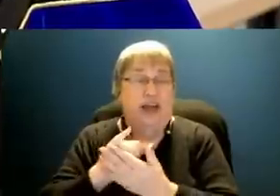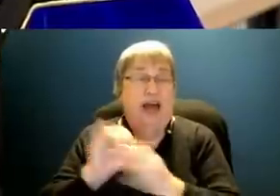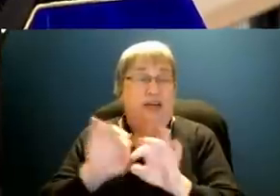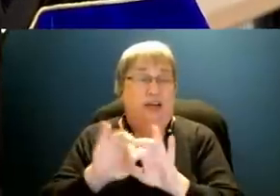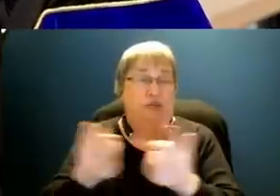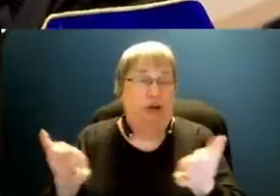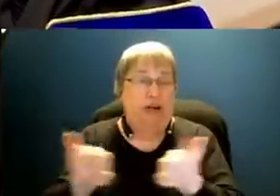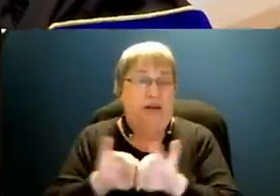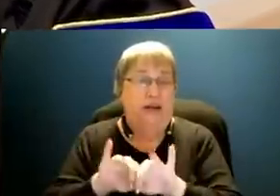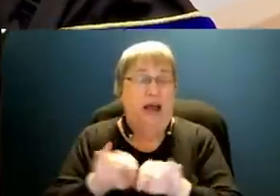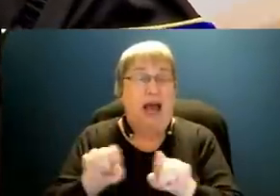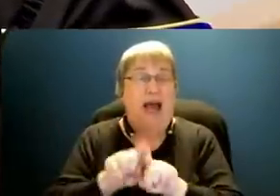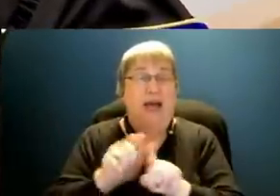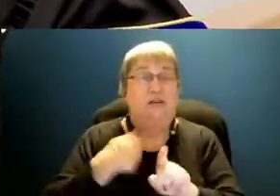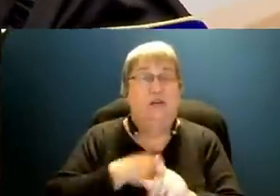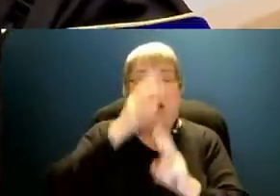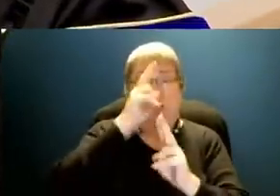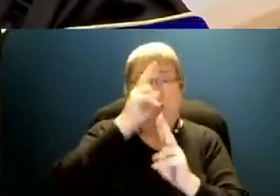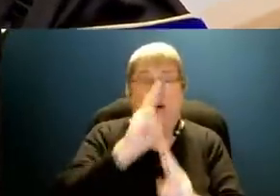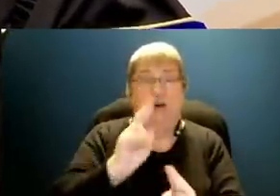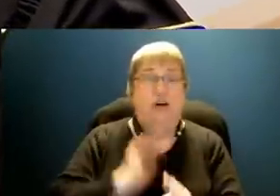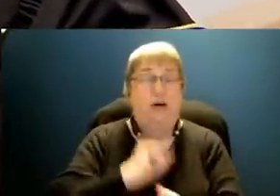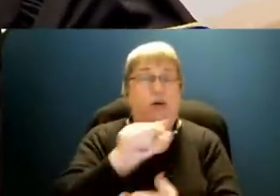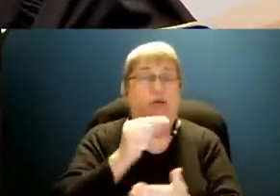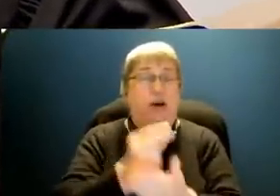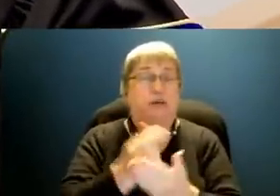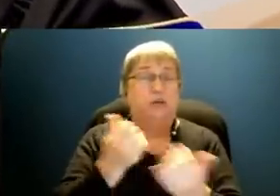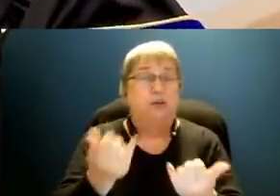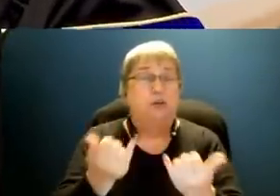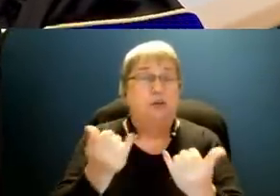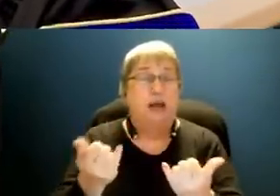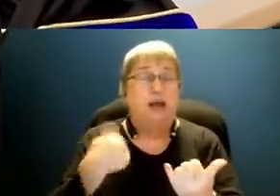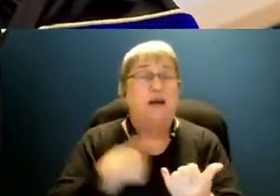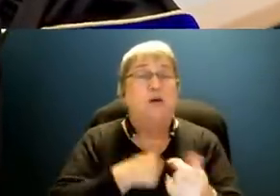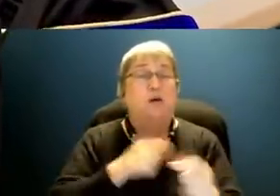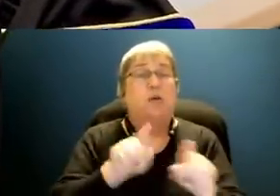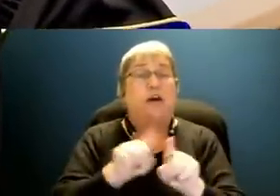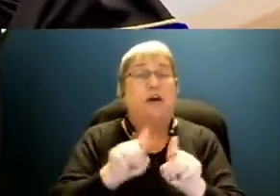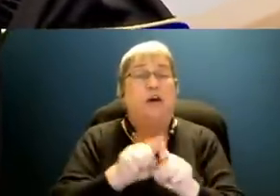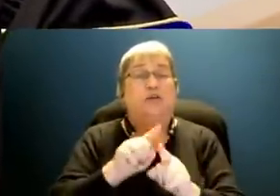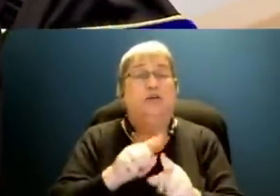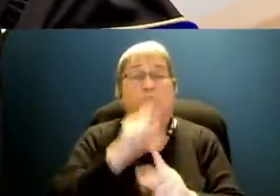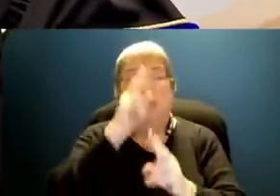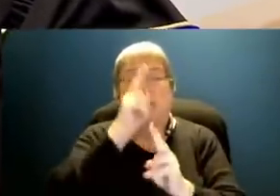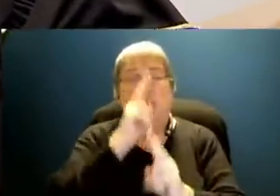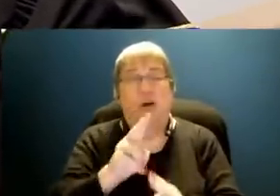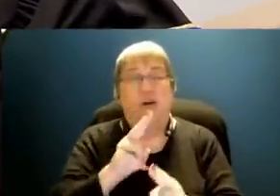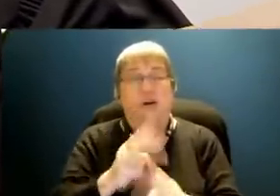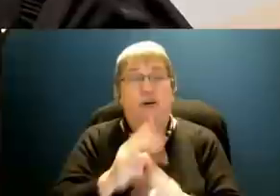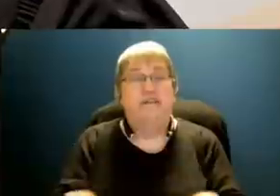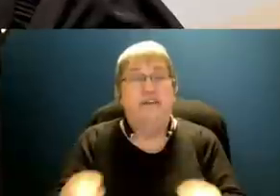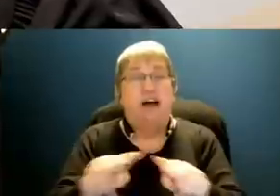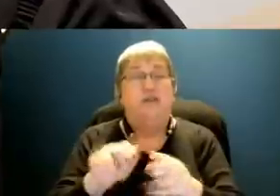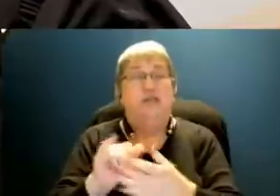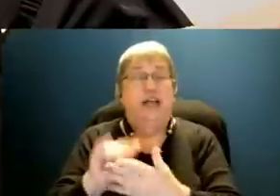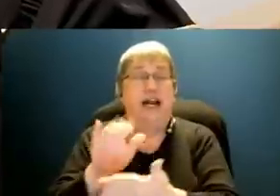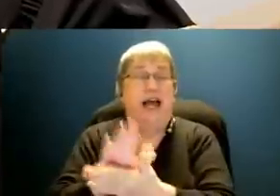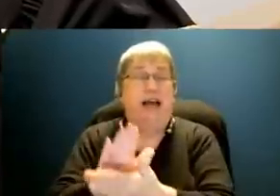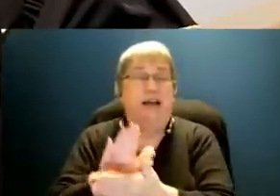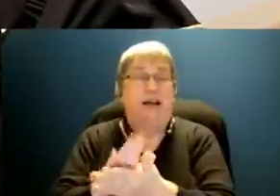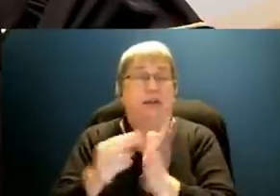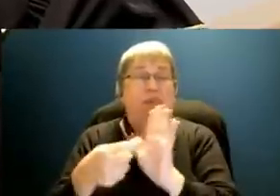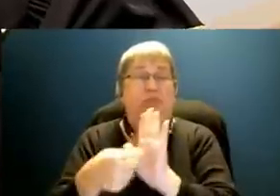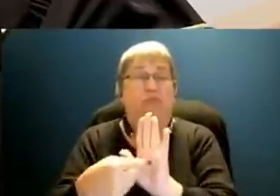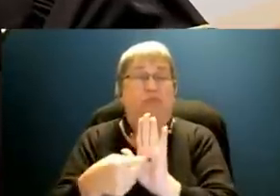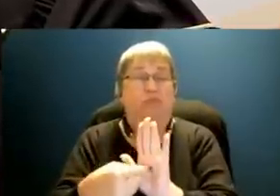As we honor our graduates today for their hard work and success, we also honor the values and traditions that academia stands for through the use of